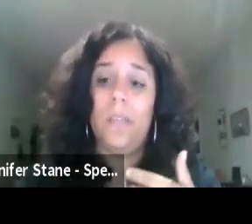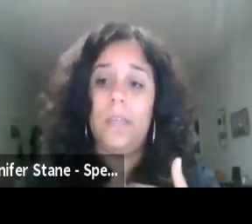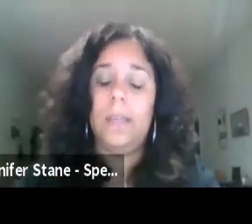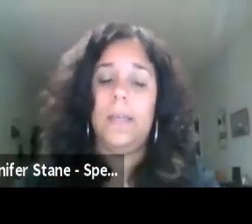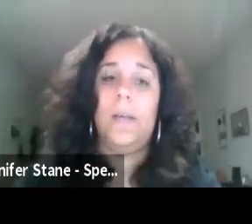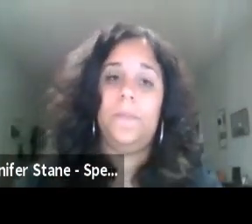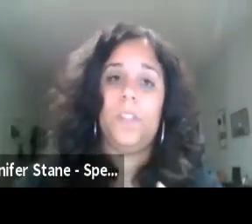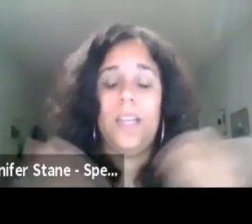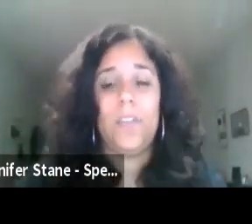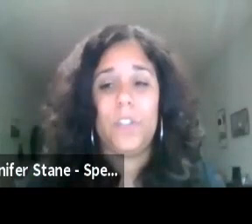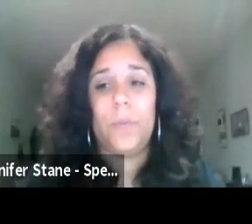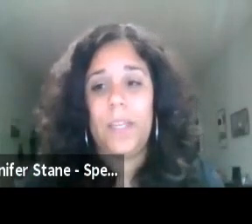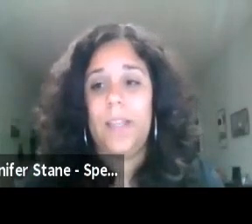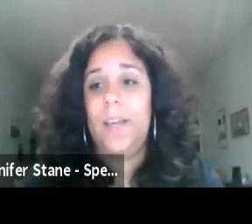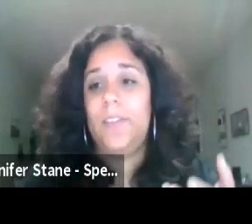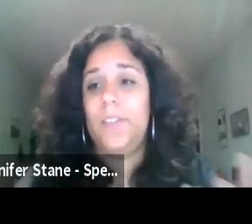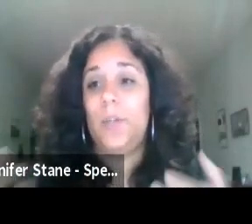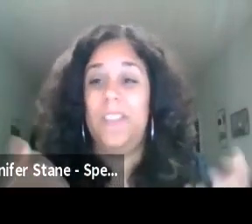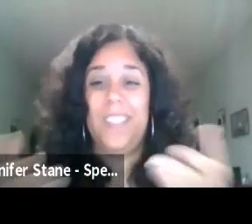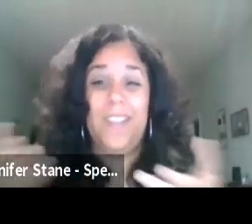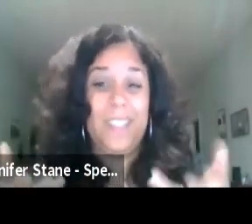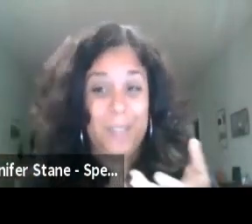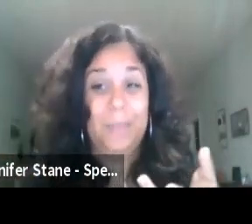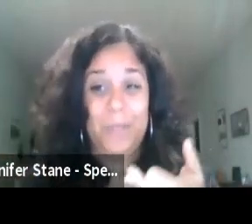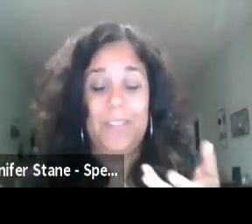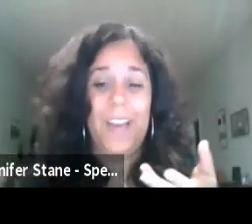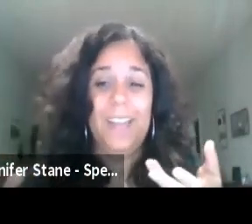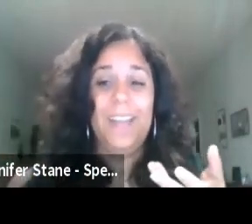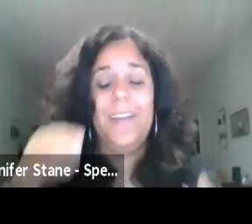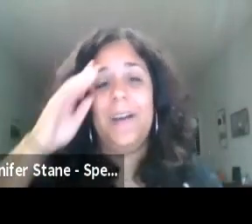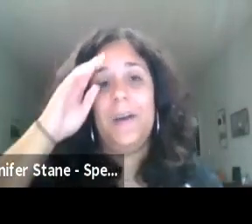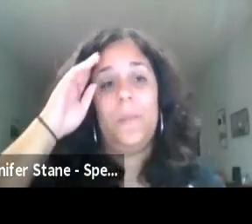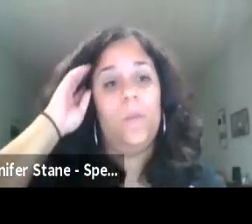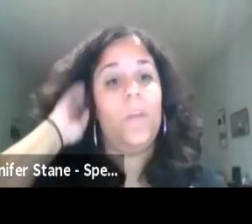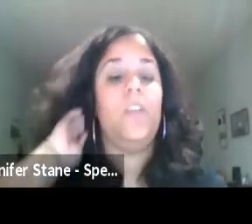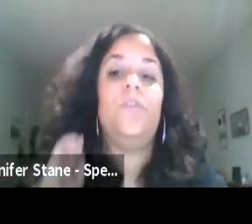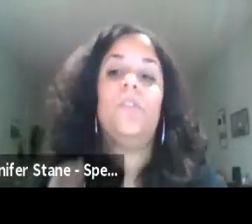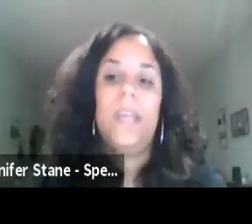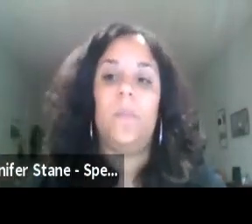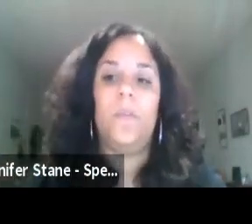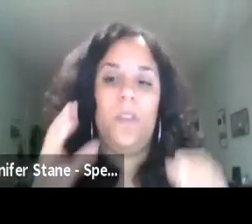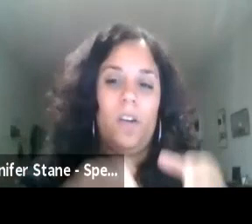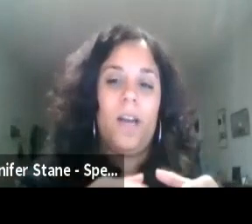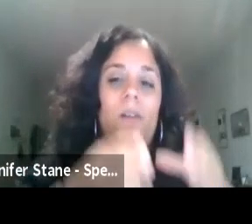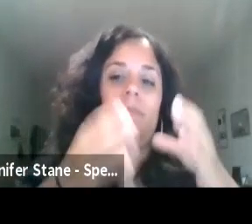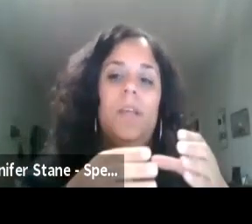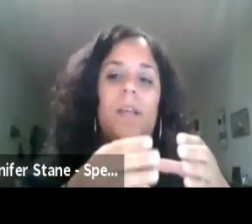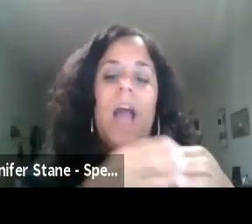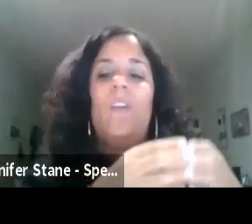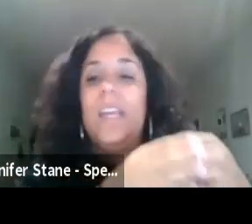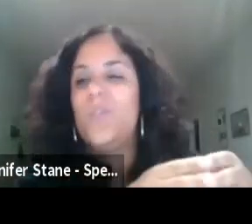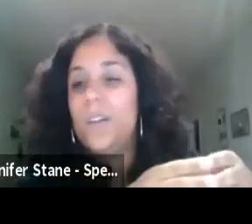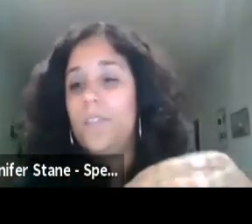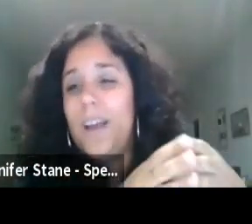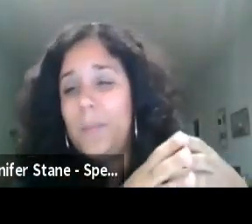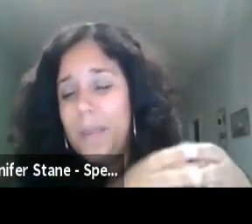too. Insurance with anything else, there's a little bit of a system to it, right? And we can usually help you figure out